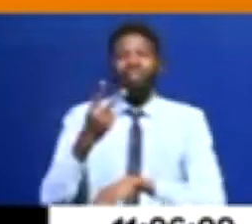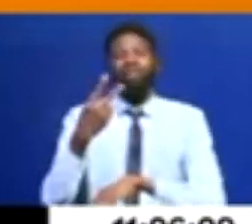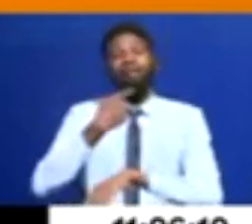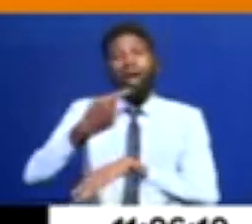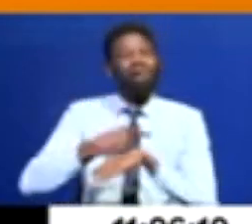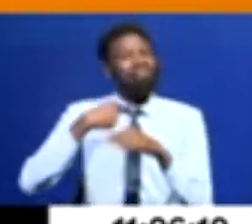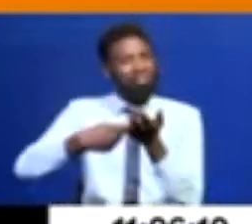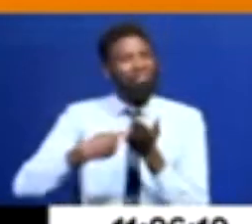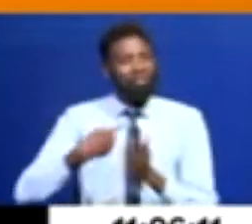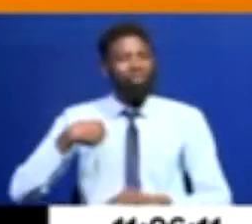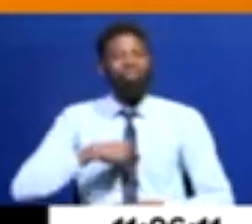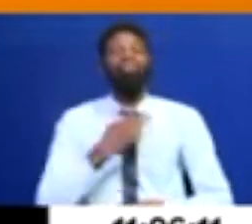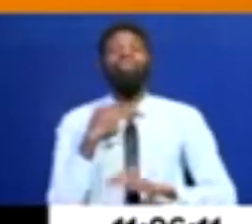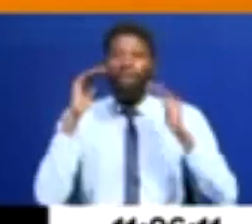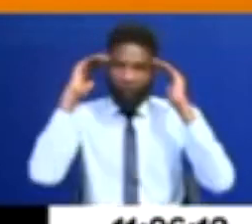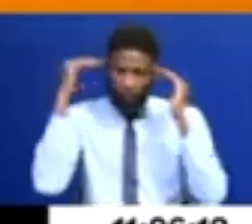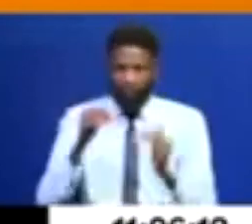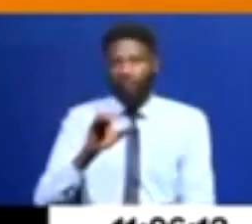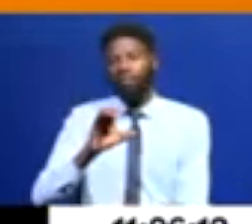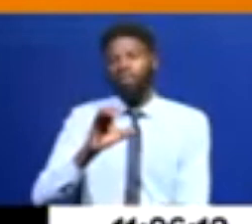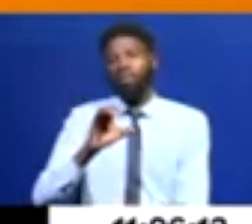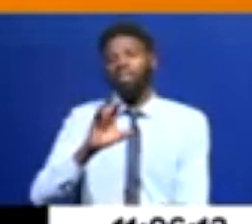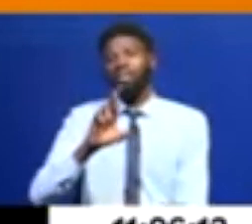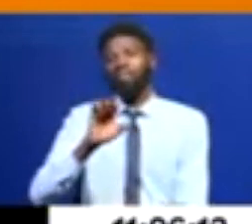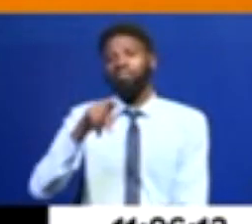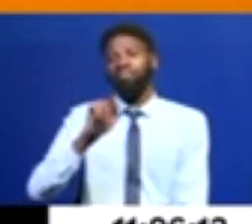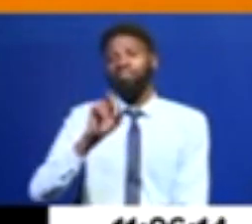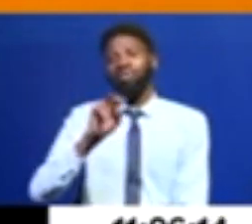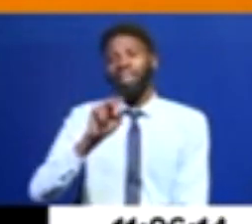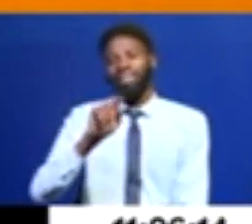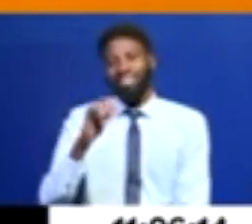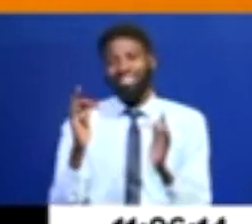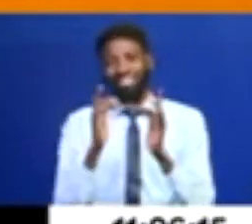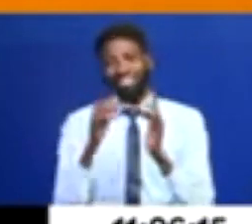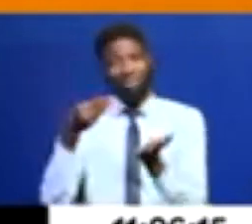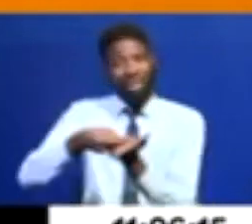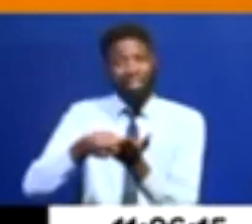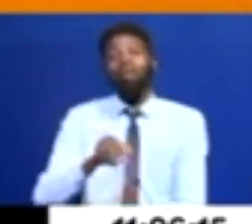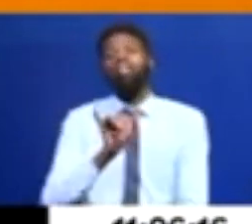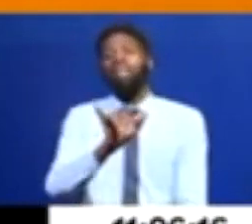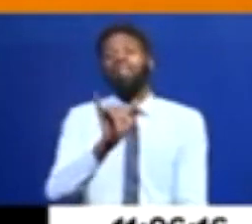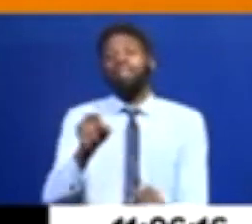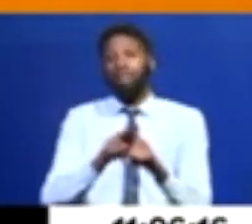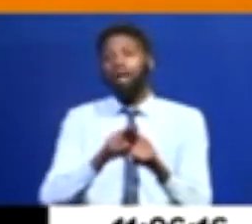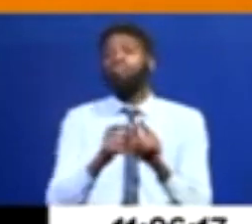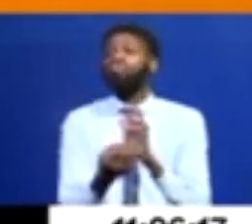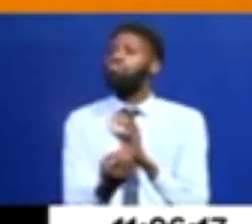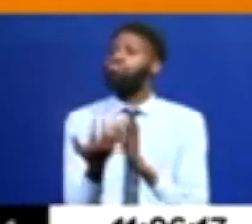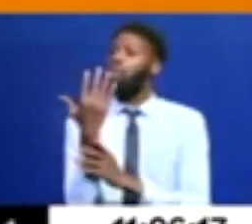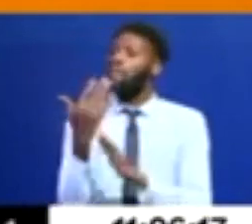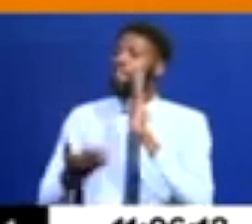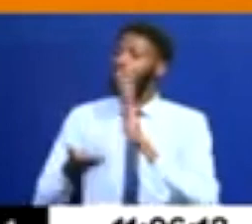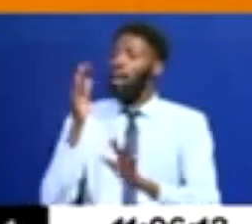this conversation, and we want to look at the cryptocurrency. Well, this is a segment of the market that is growing so